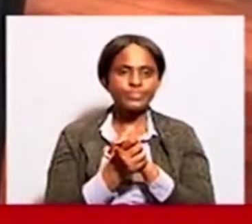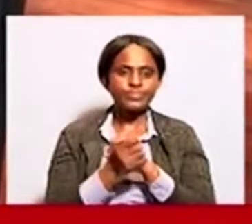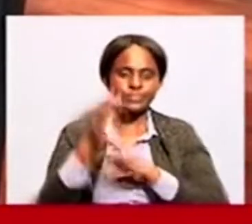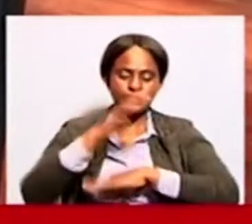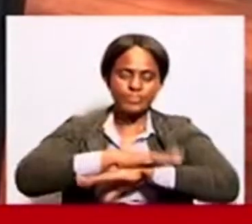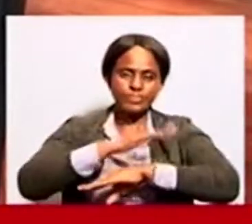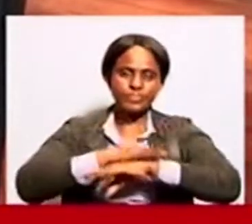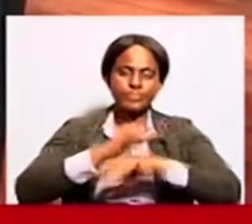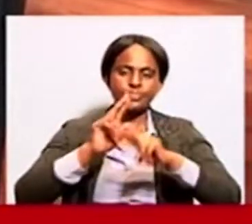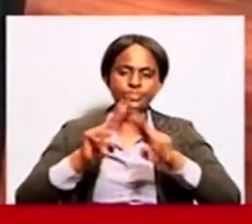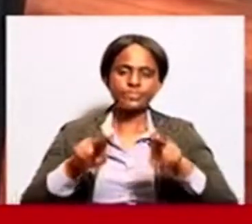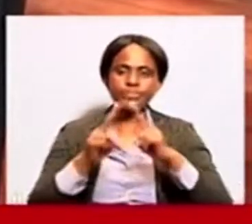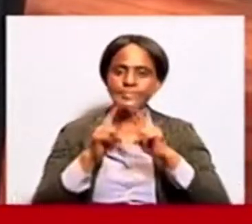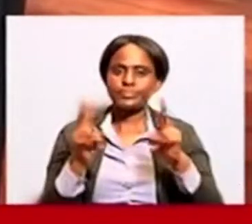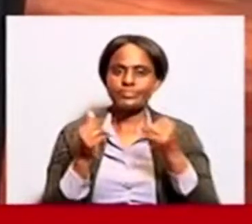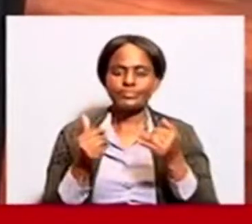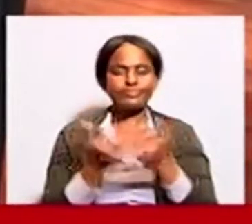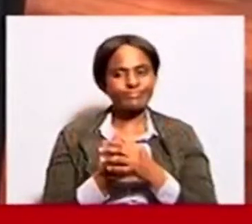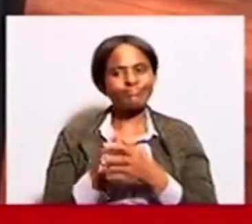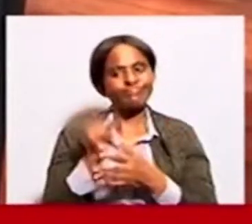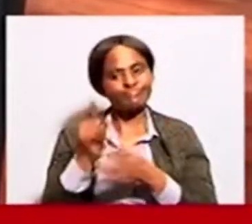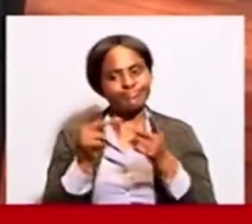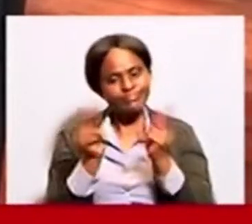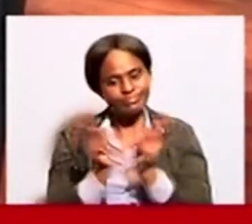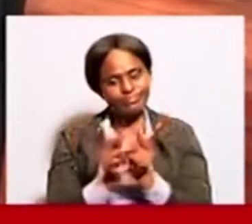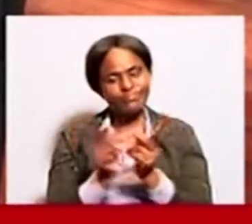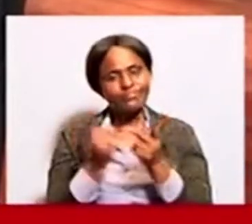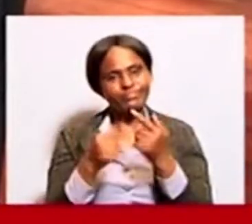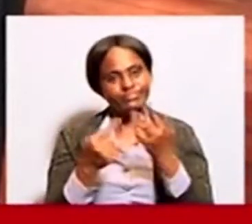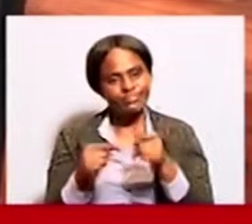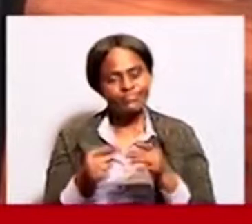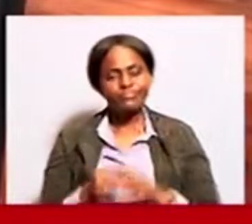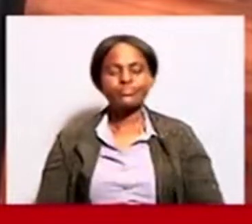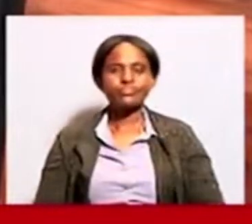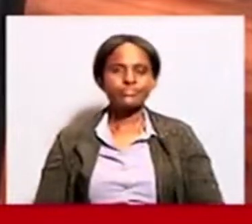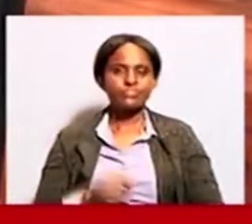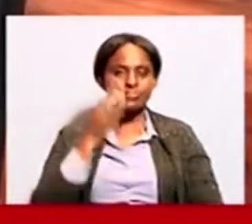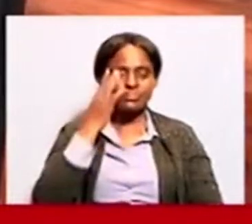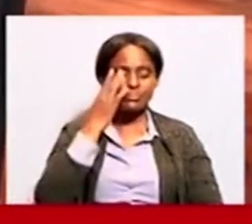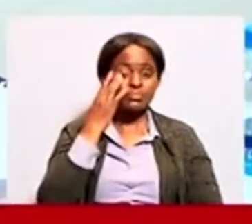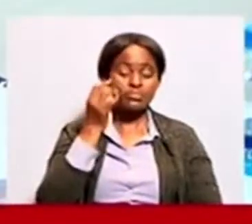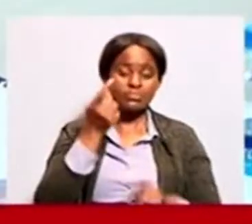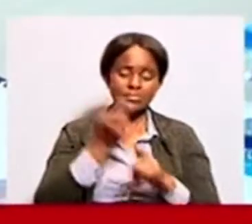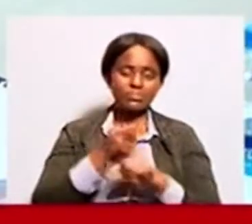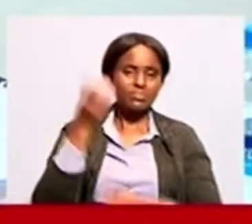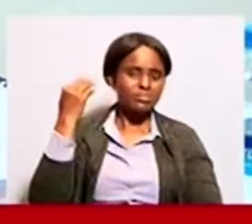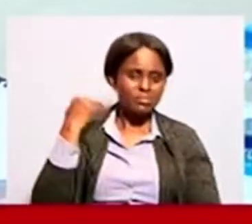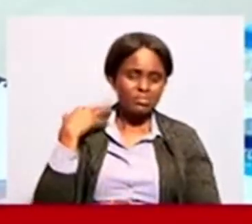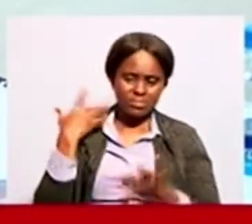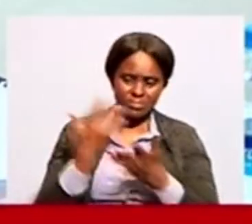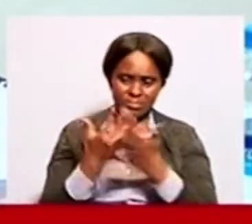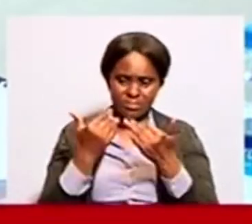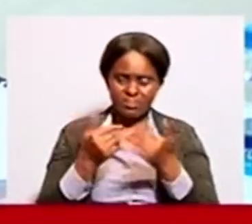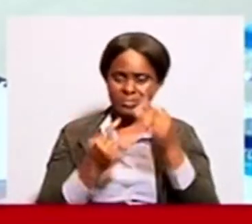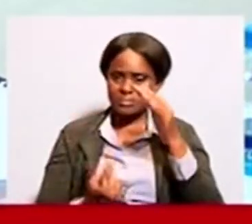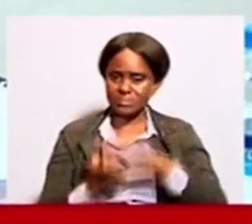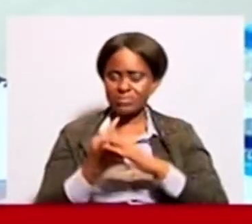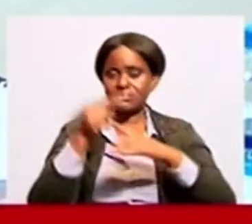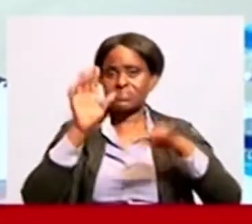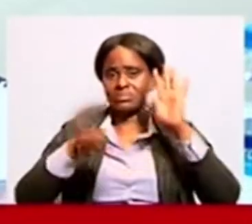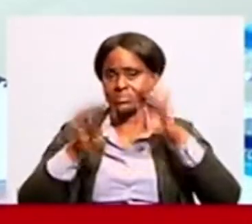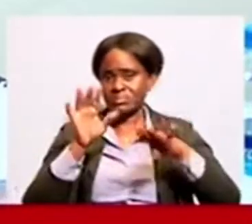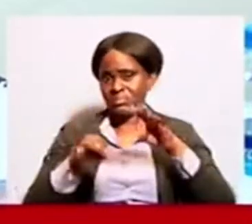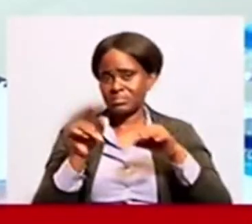Chair. So that is the position on the ground, Chair. So from that time up to date, when it has just started